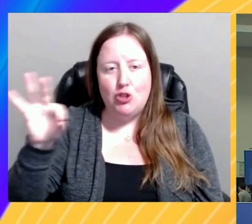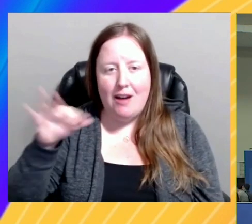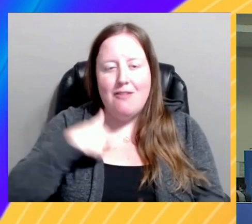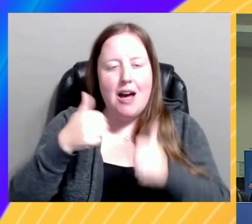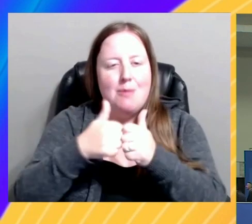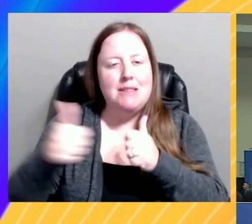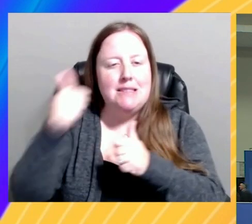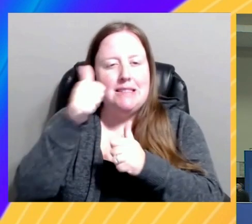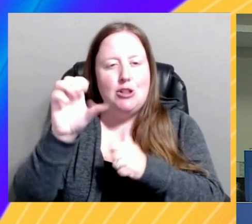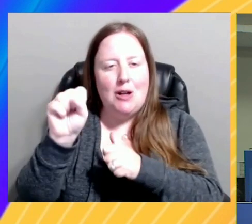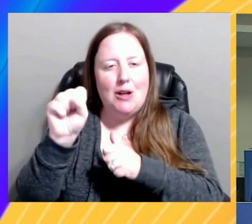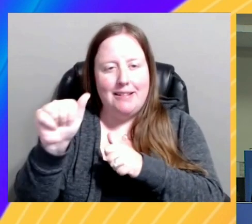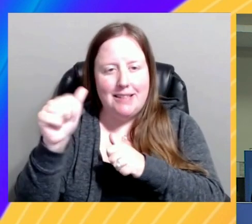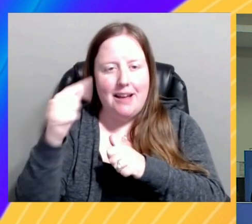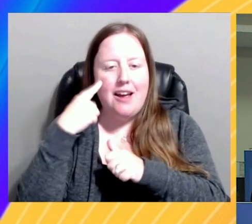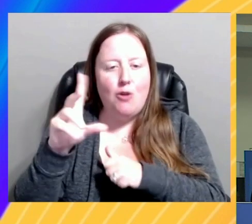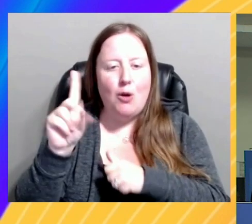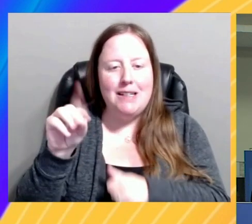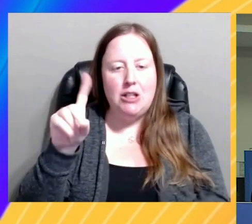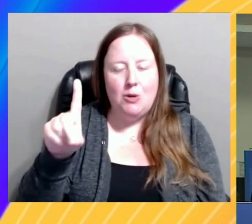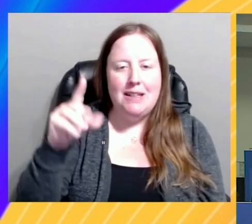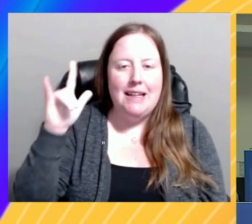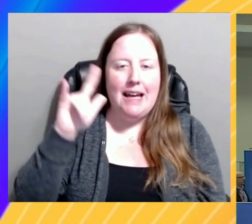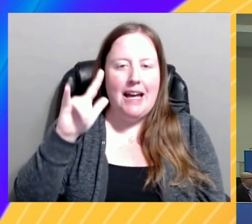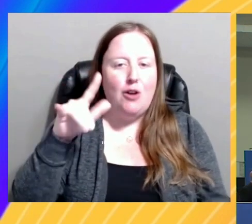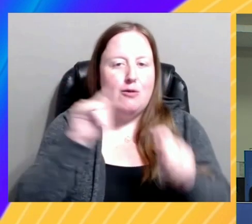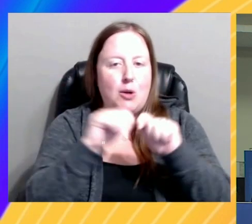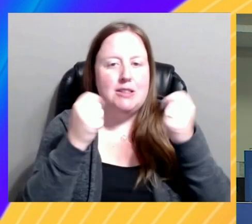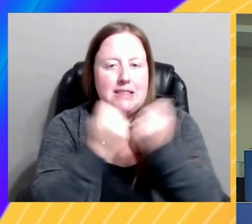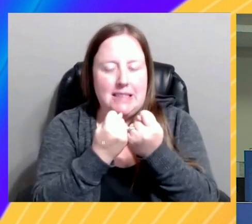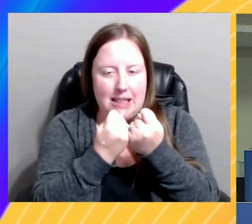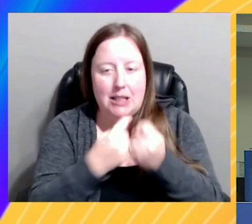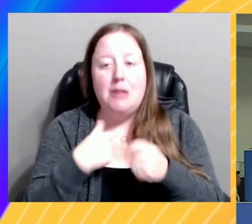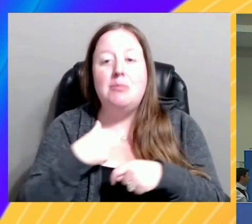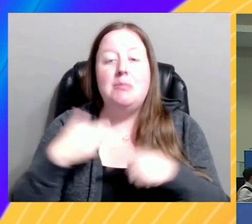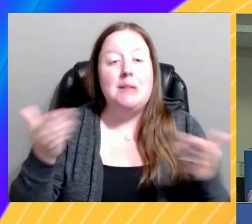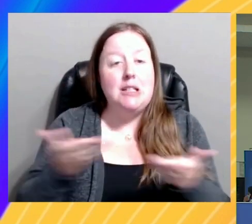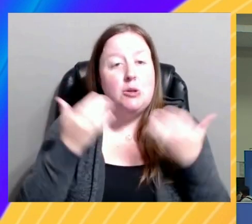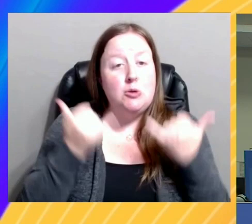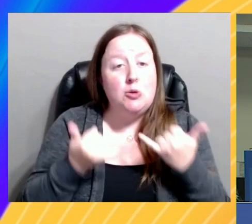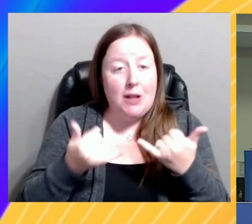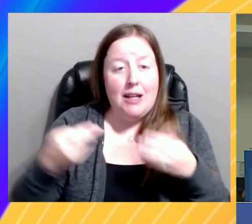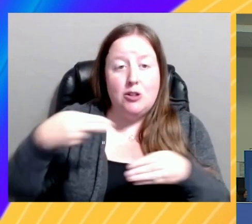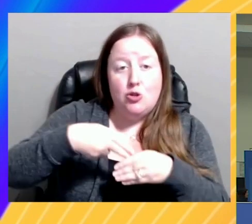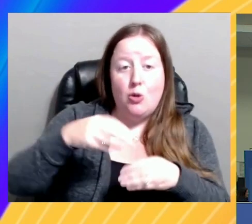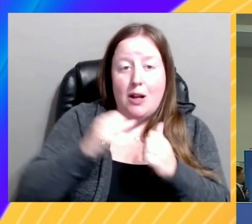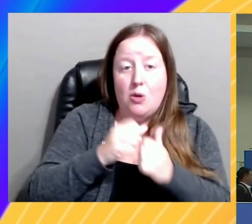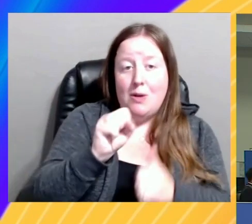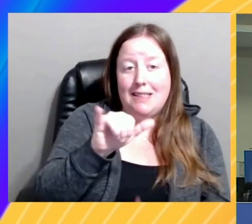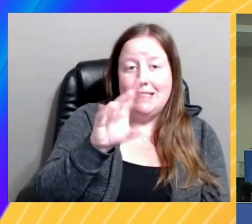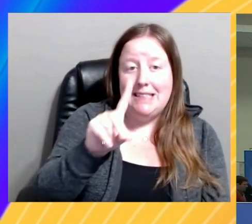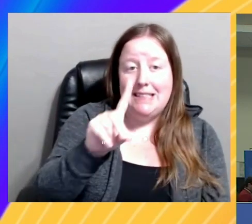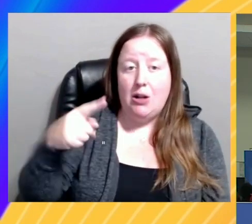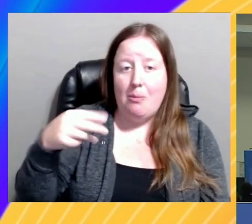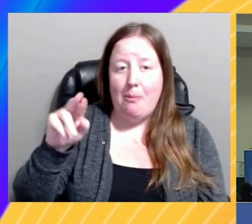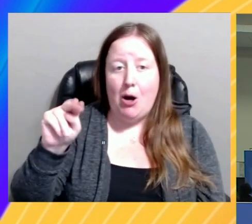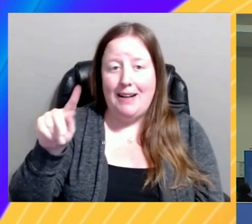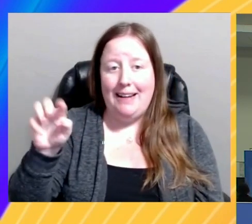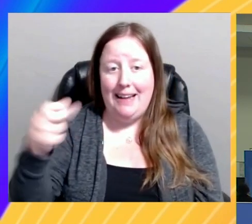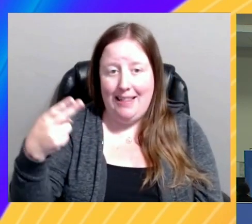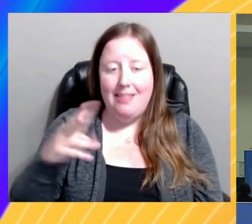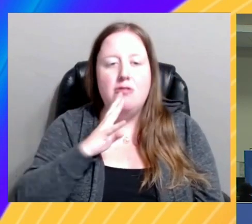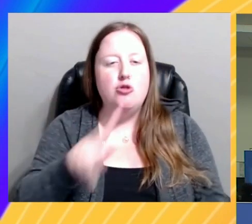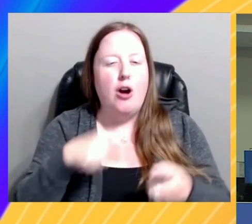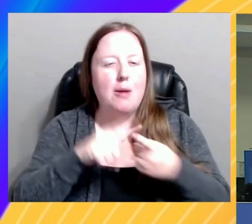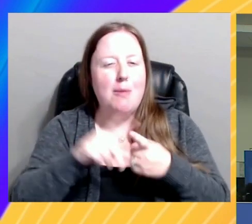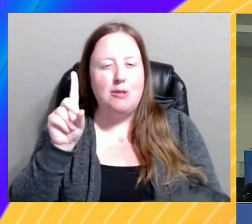on our DoD Air Force team. And I'm joined today by Sid and Praneeth. We're going to talk about dashboards. And I see